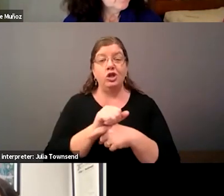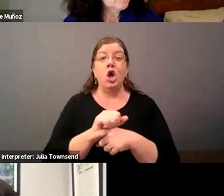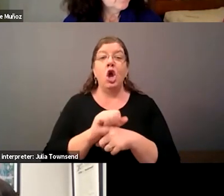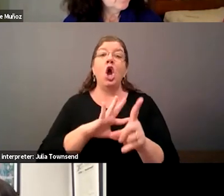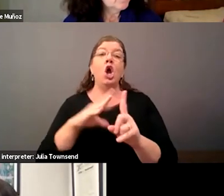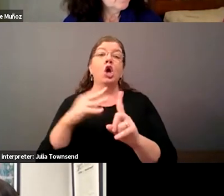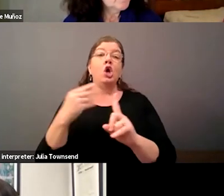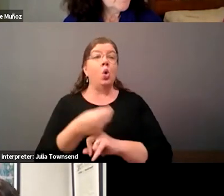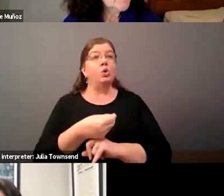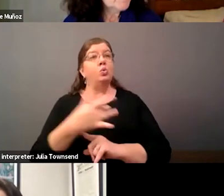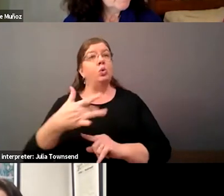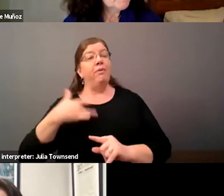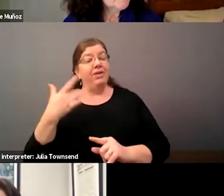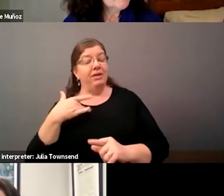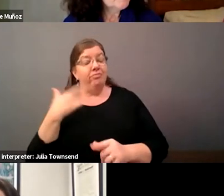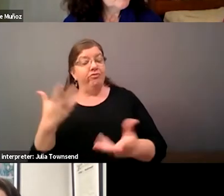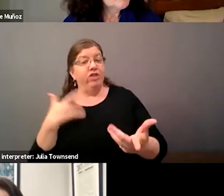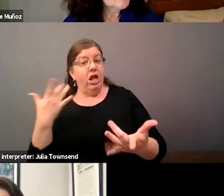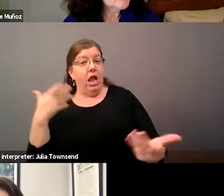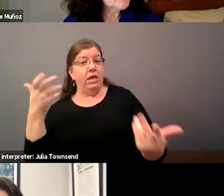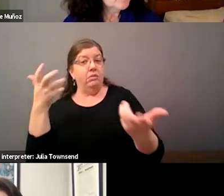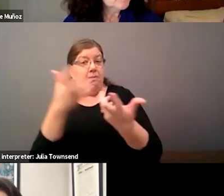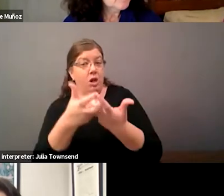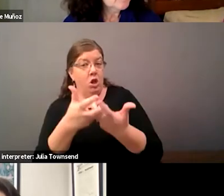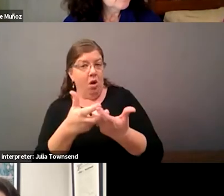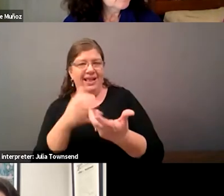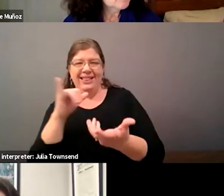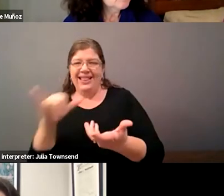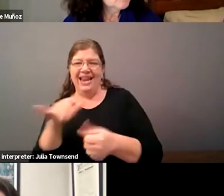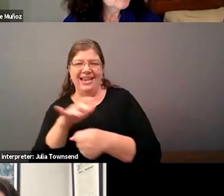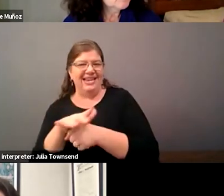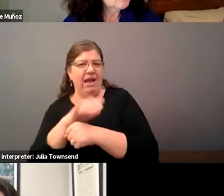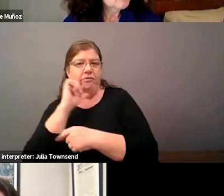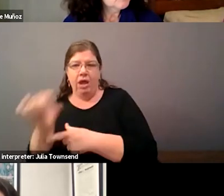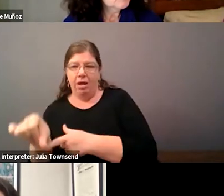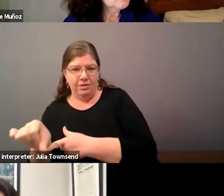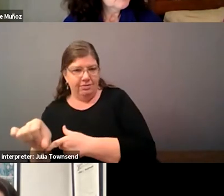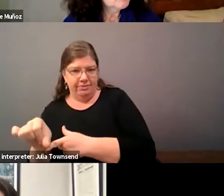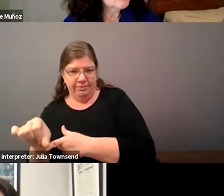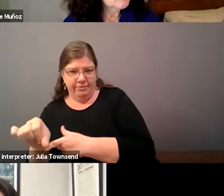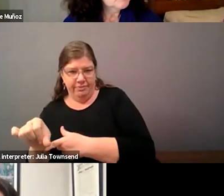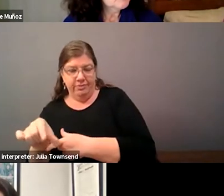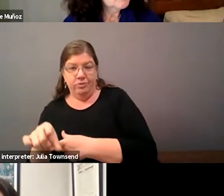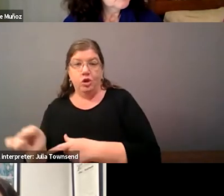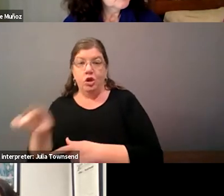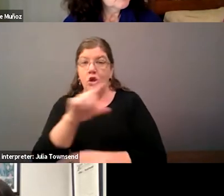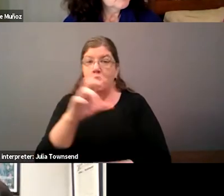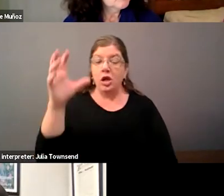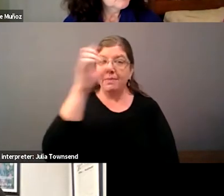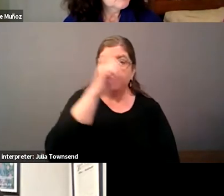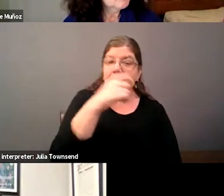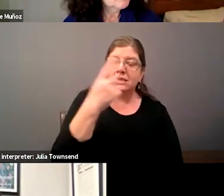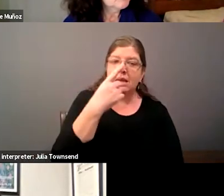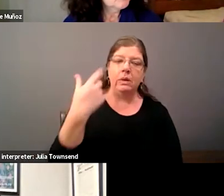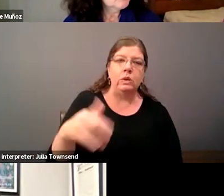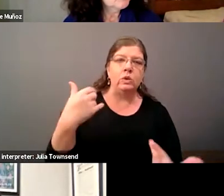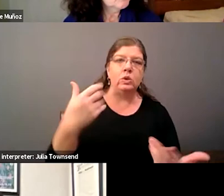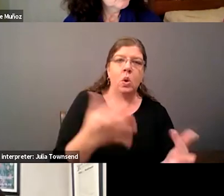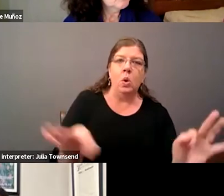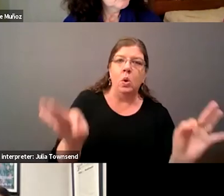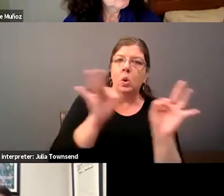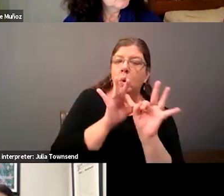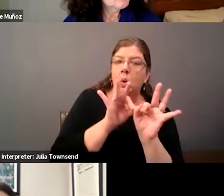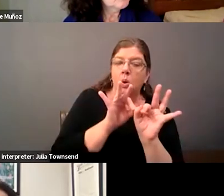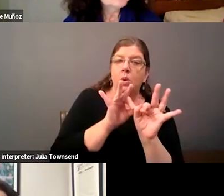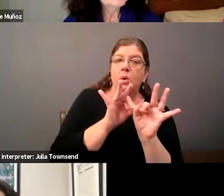and making people feel like they belong and doing other things is not enough you're missing something so crucial and i